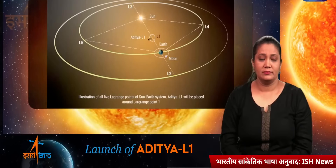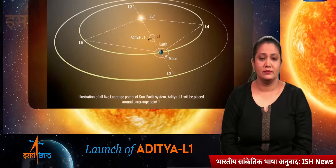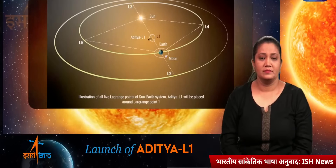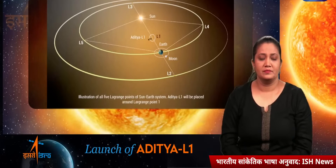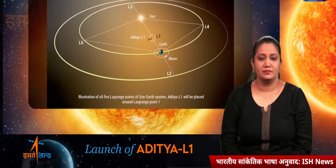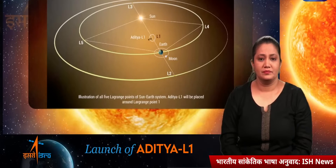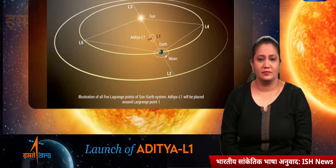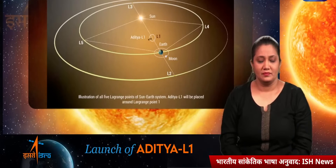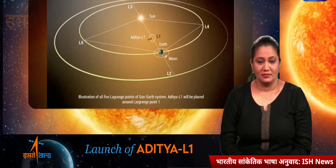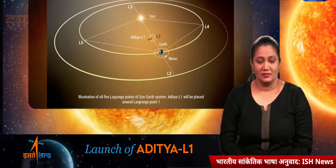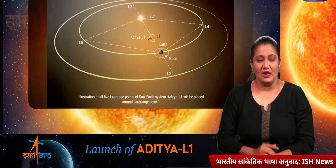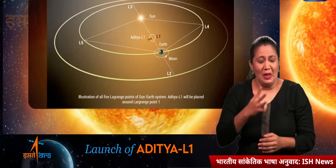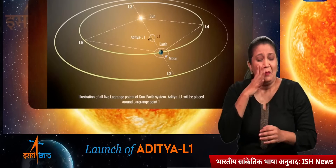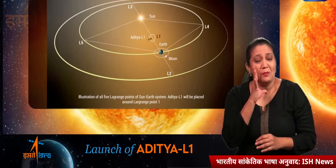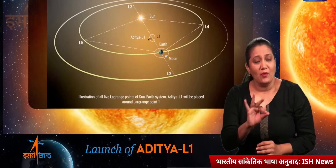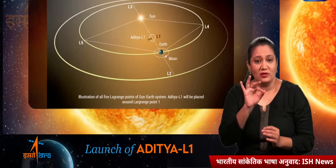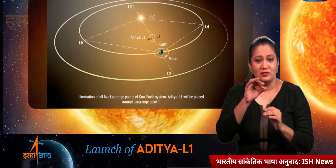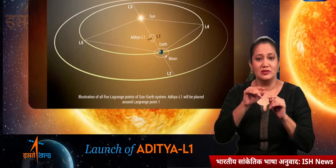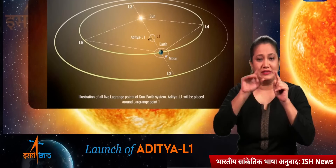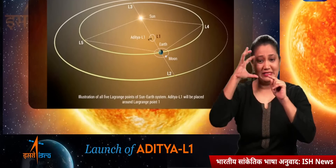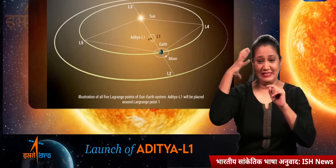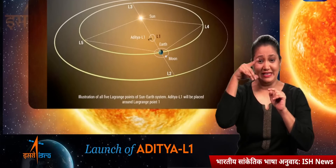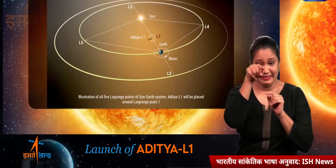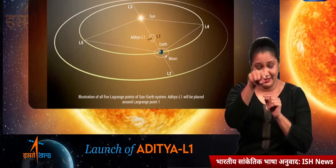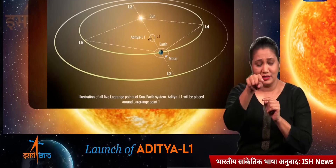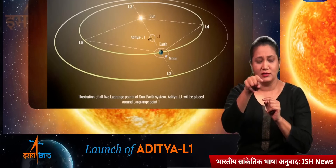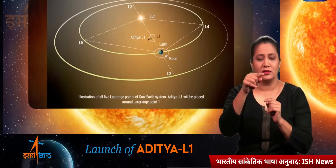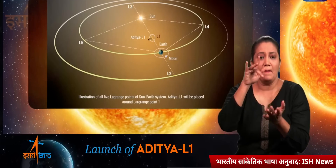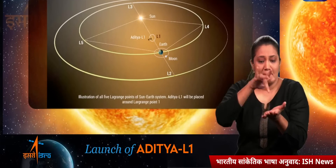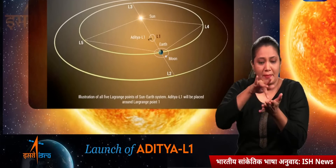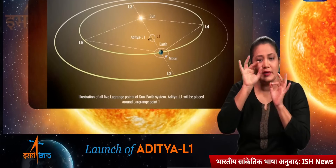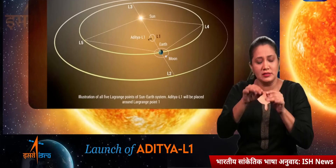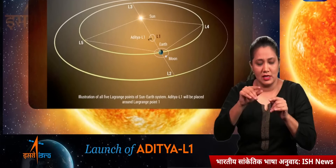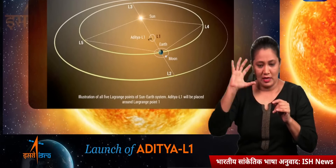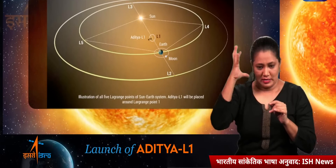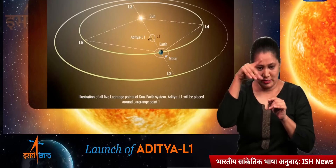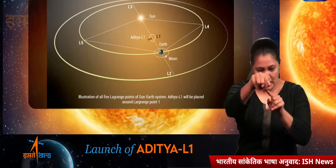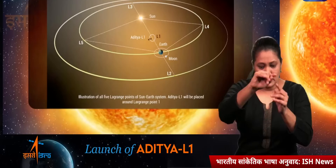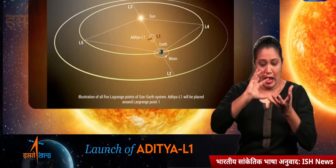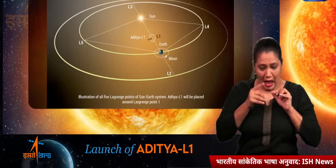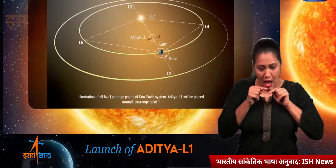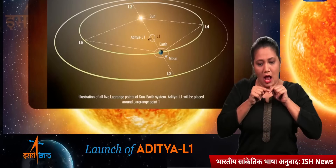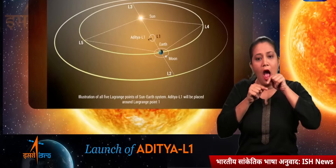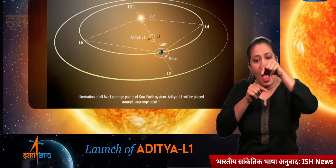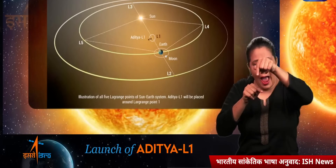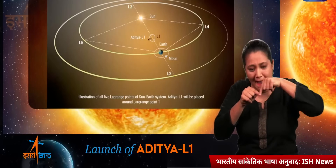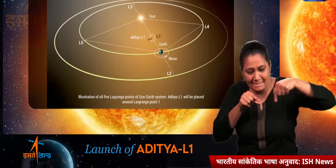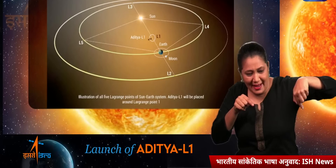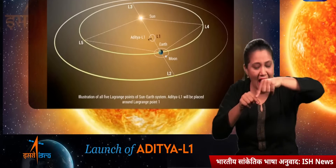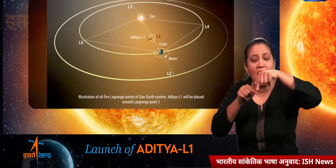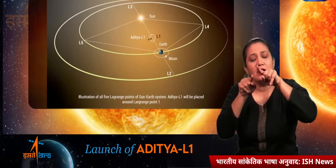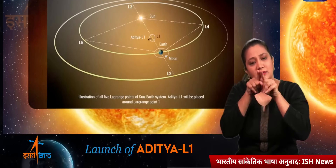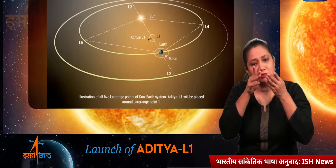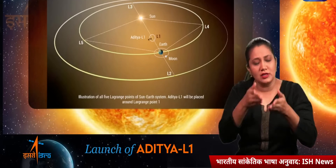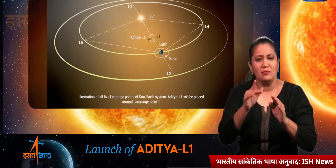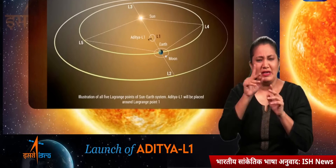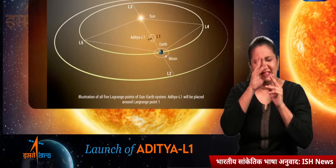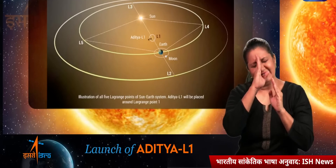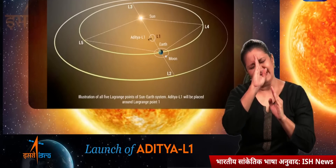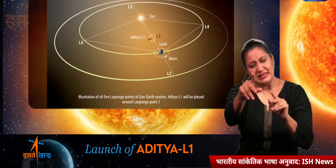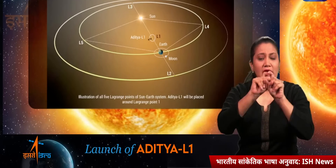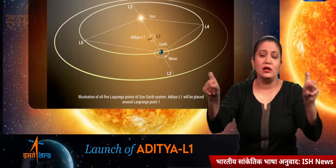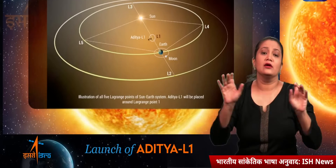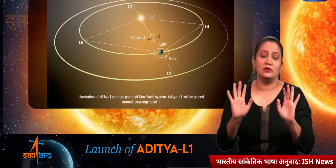The vantage point for observing sun is a place in between the sun and earth where direct visibility exists to the sun